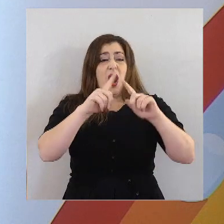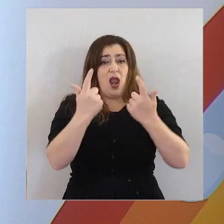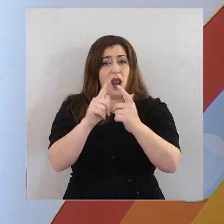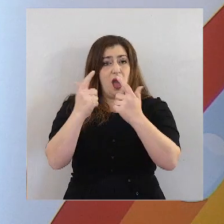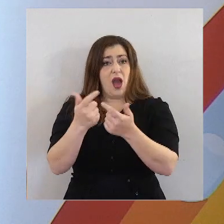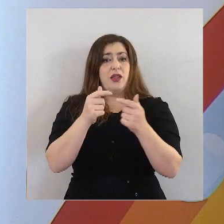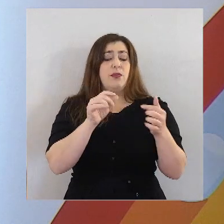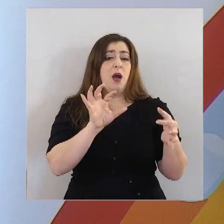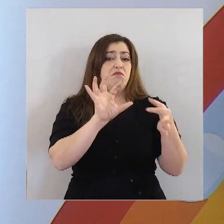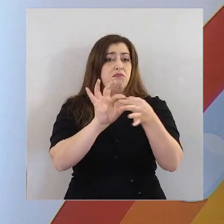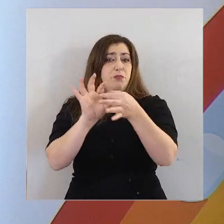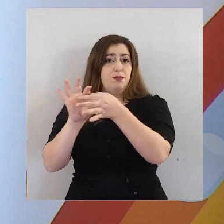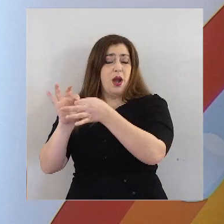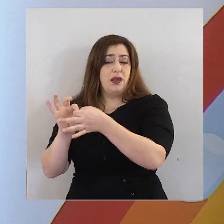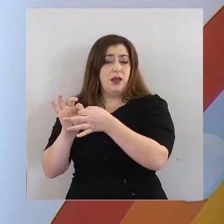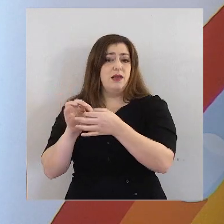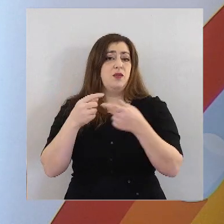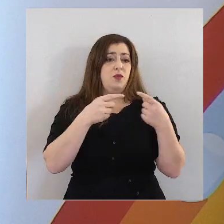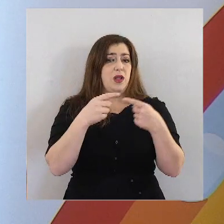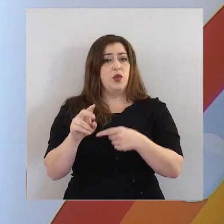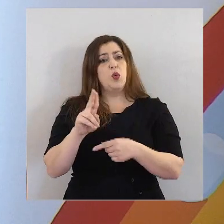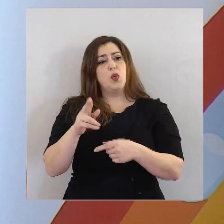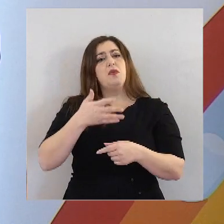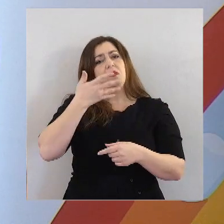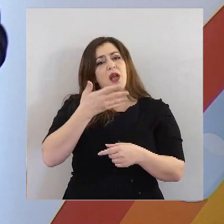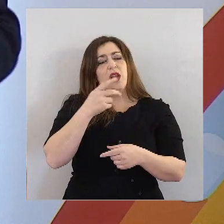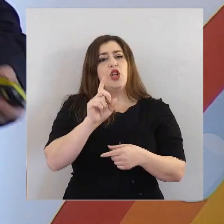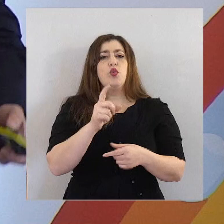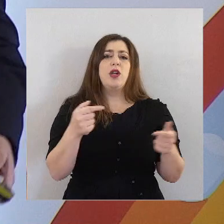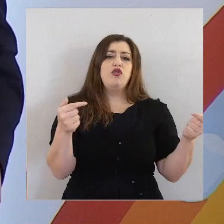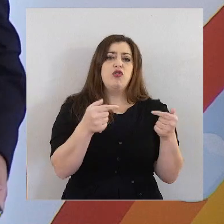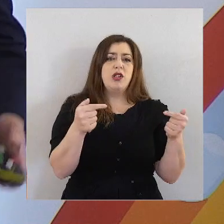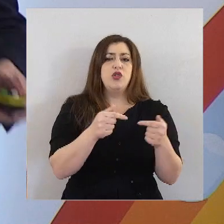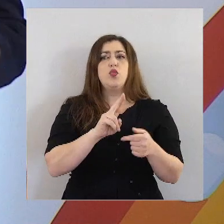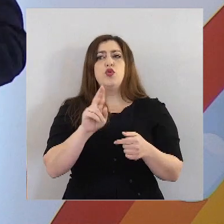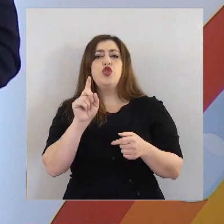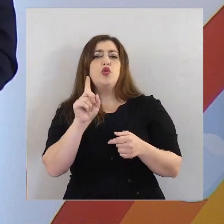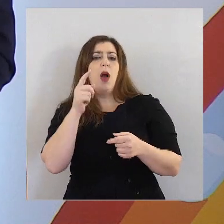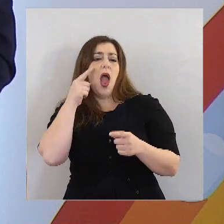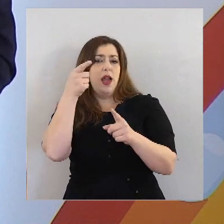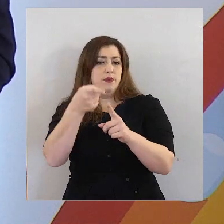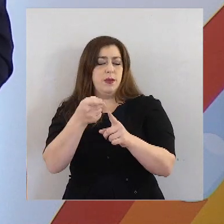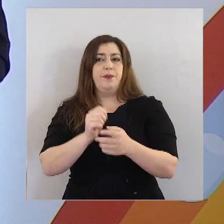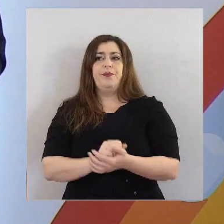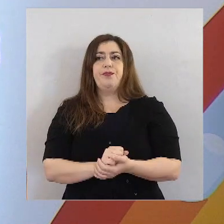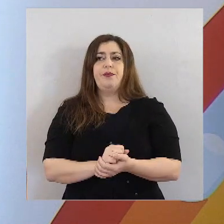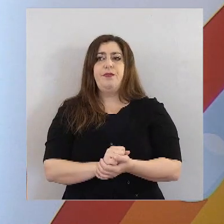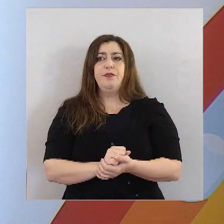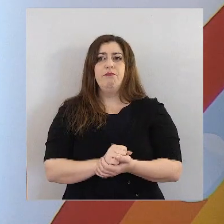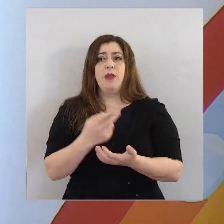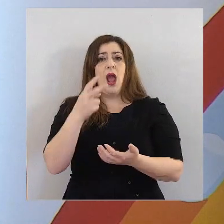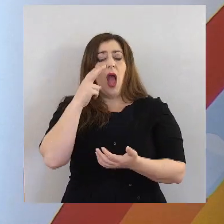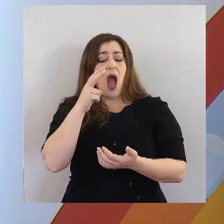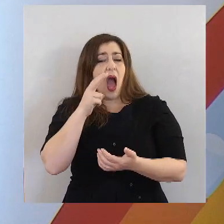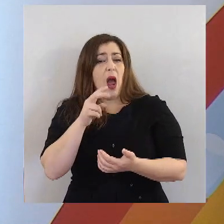partners informed of progress and challenges to implementation. This included a kick-off meeting in